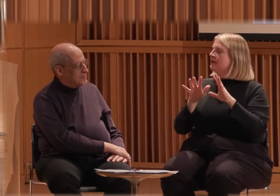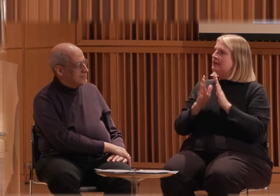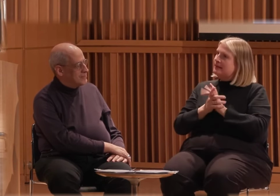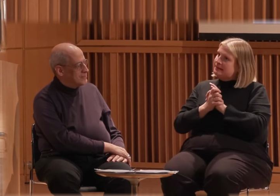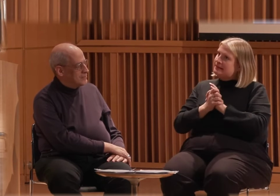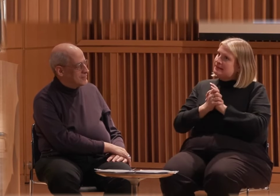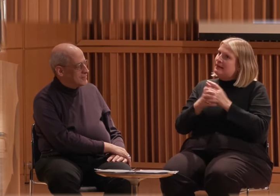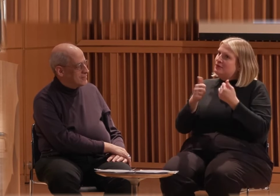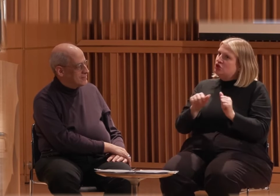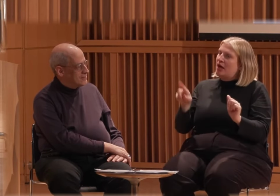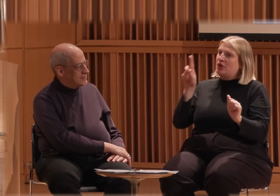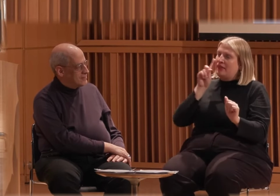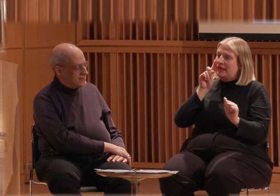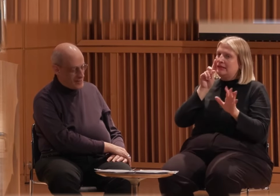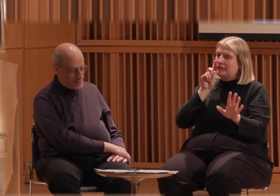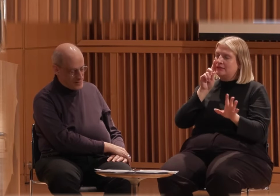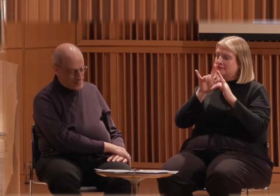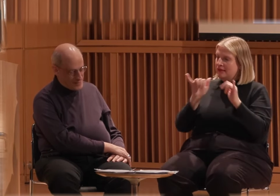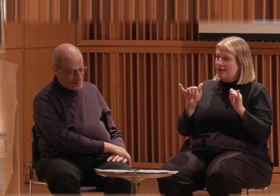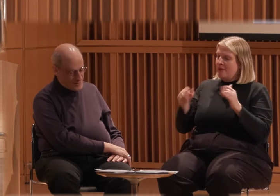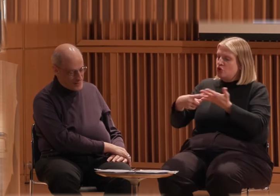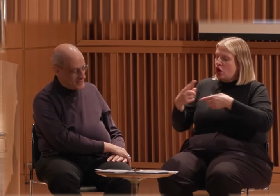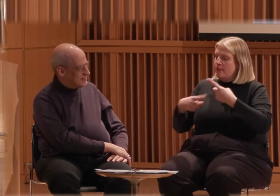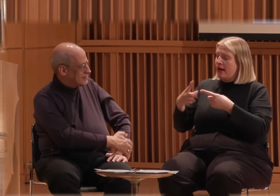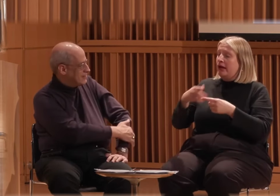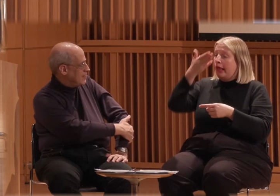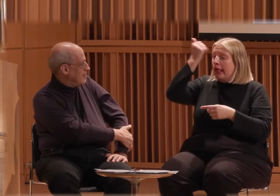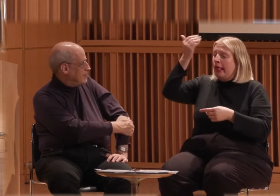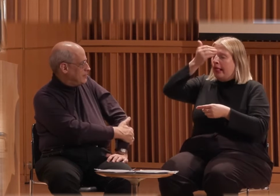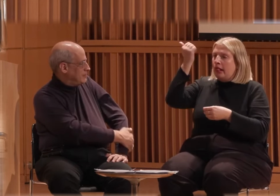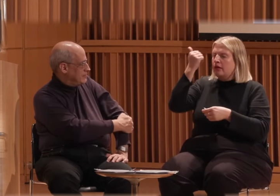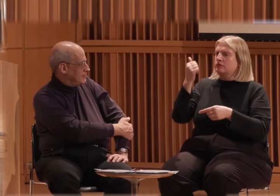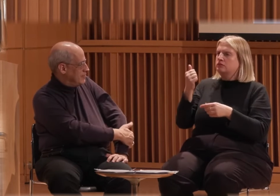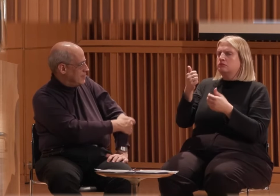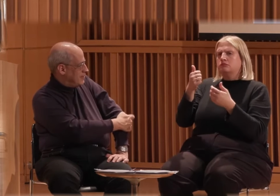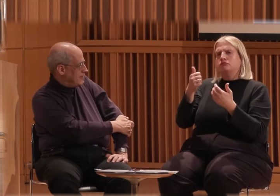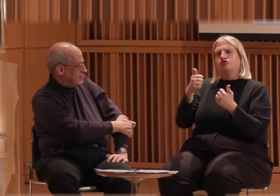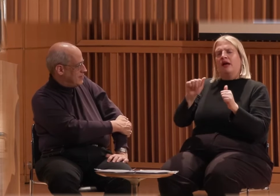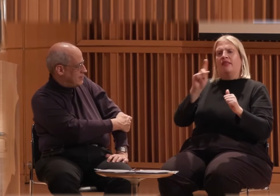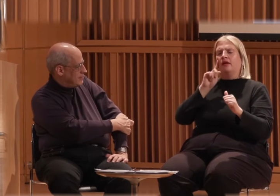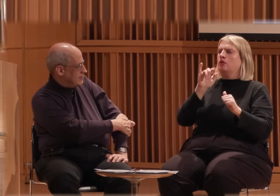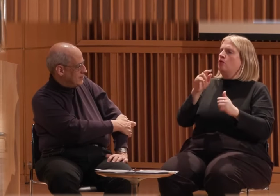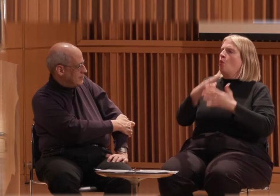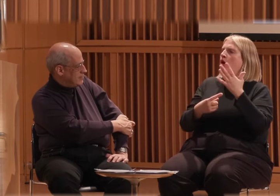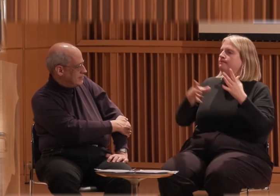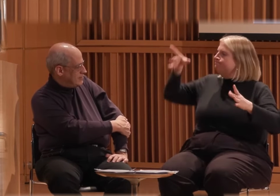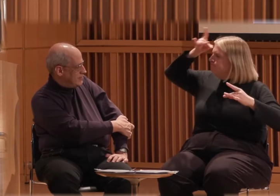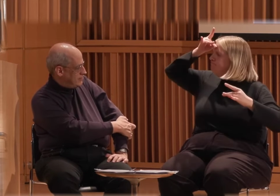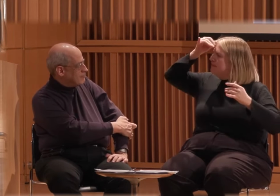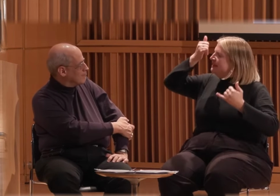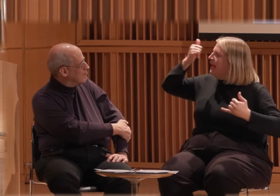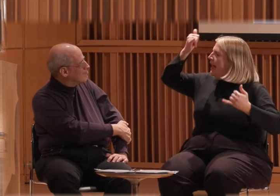to think about, as you talk about forgetting, what remains with us, what I would like. I think some